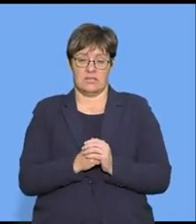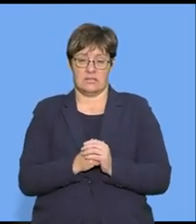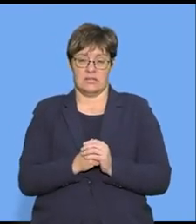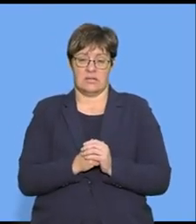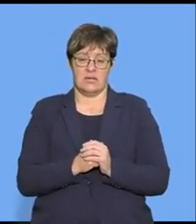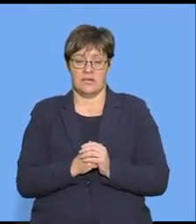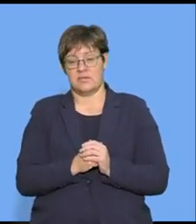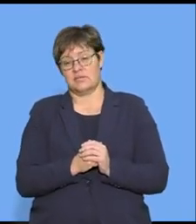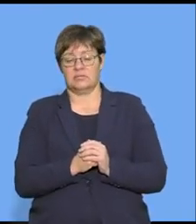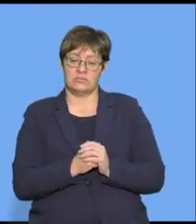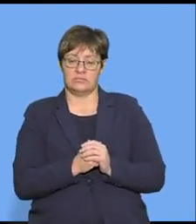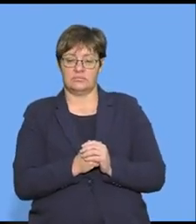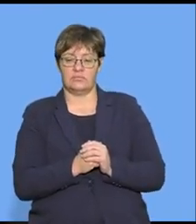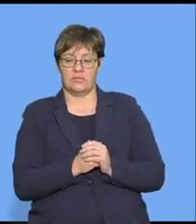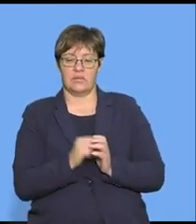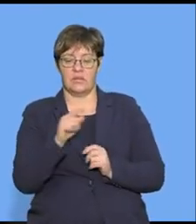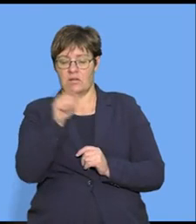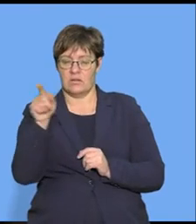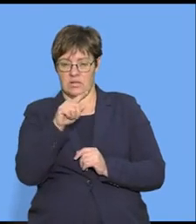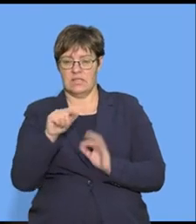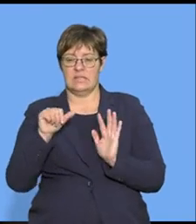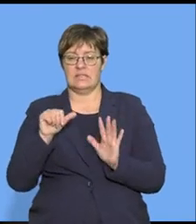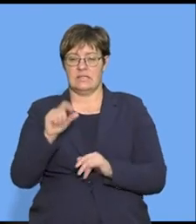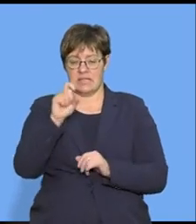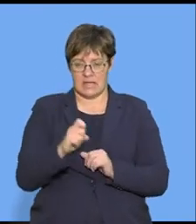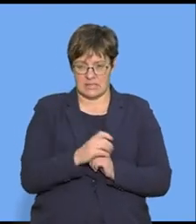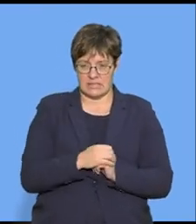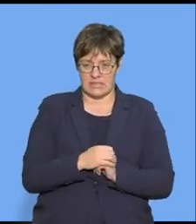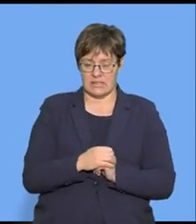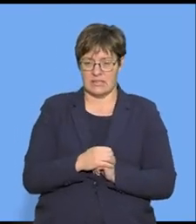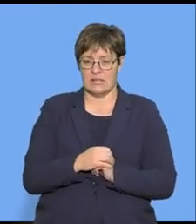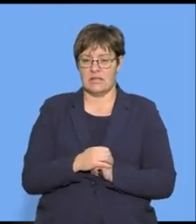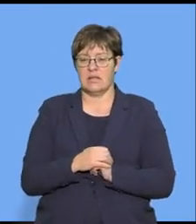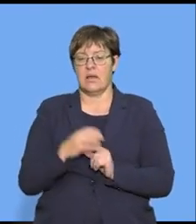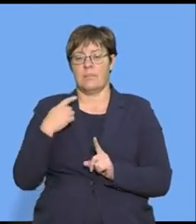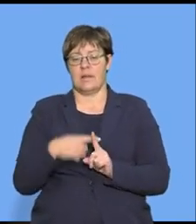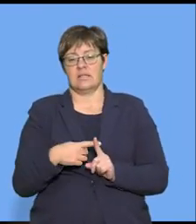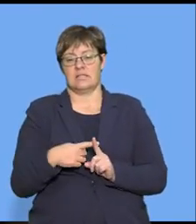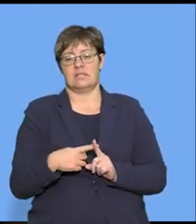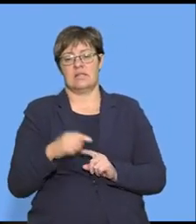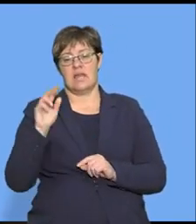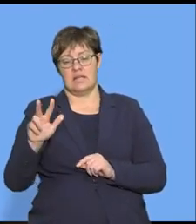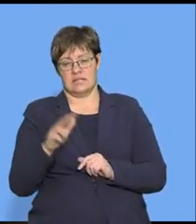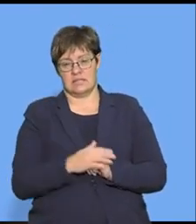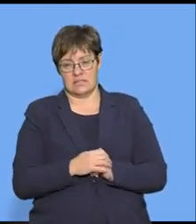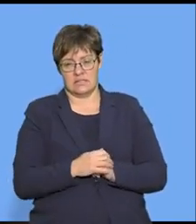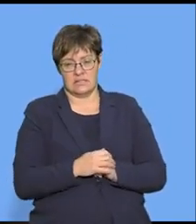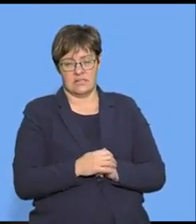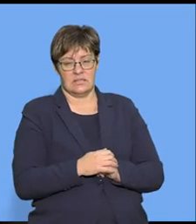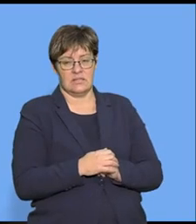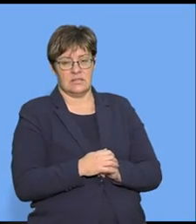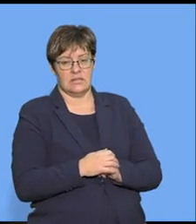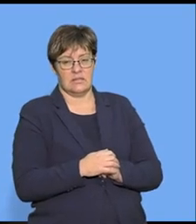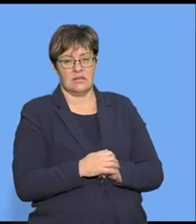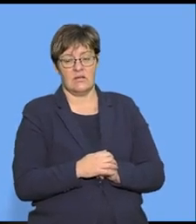to be 6x, and then lastly it will be plus 8, right? By the way, I hope you guys are